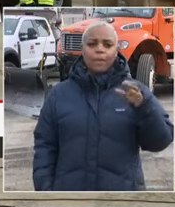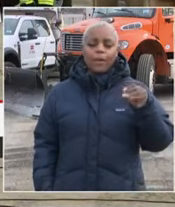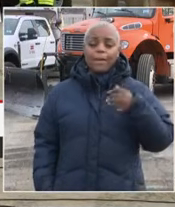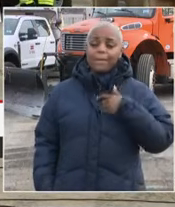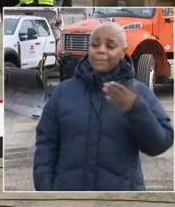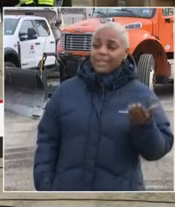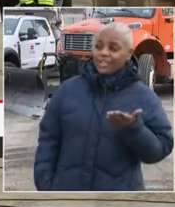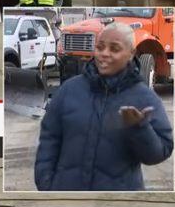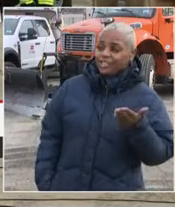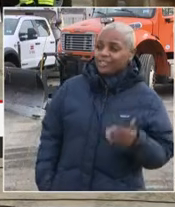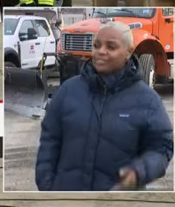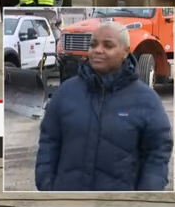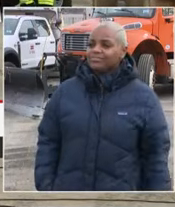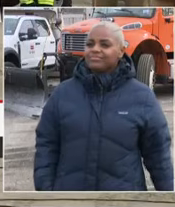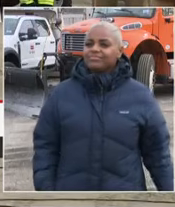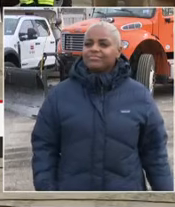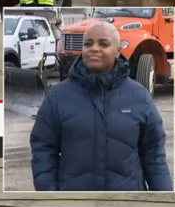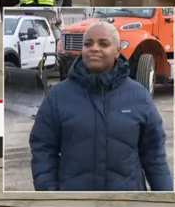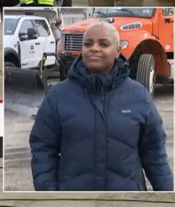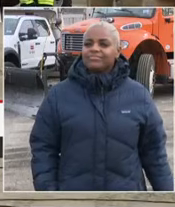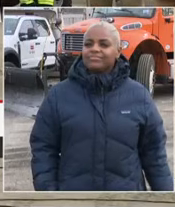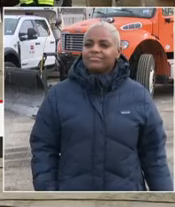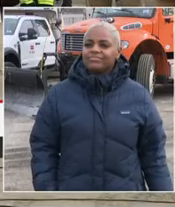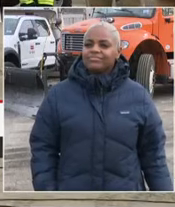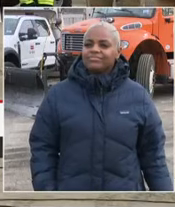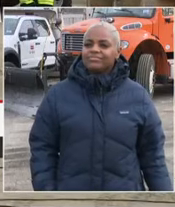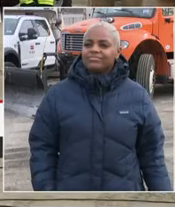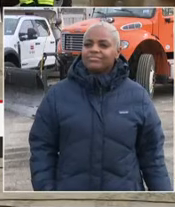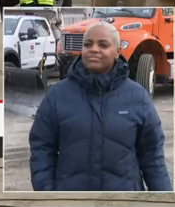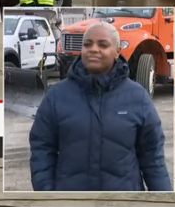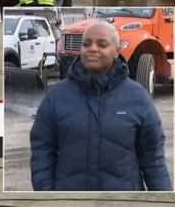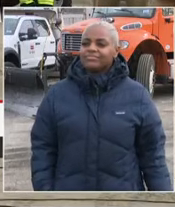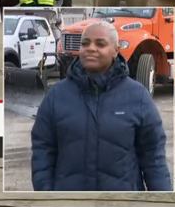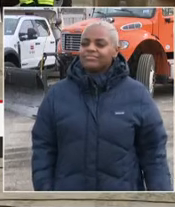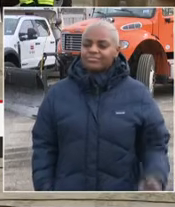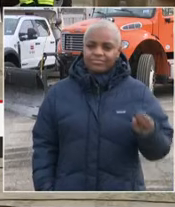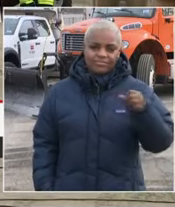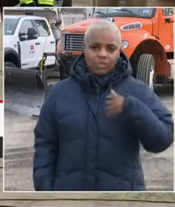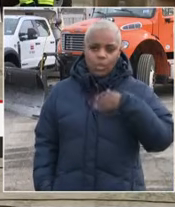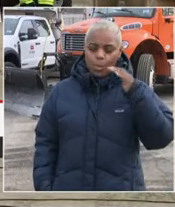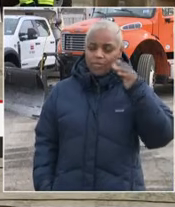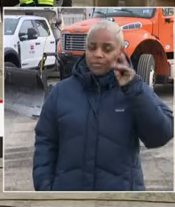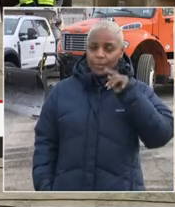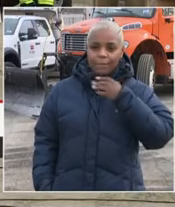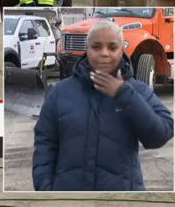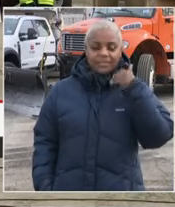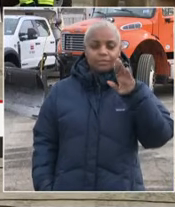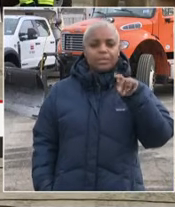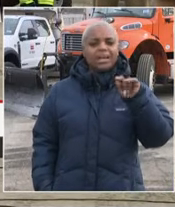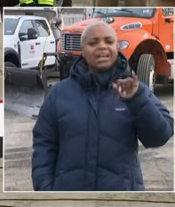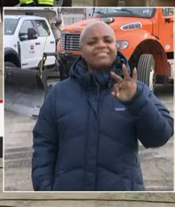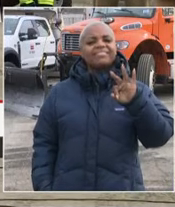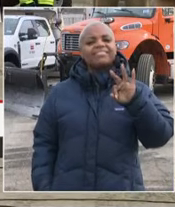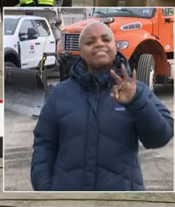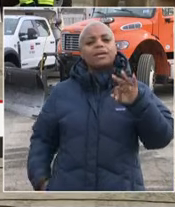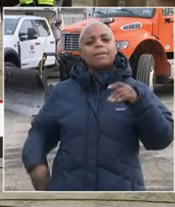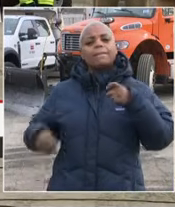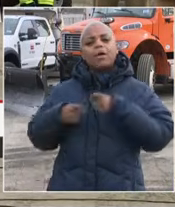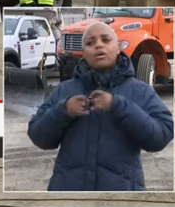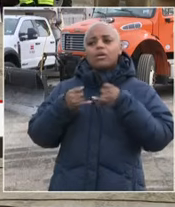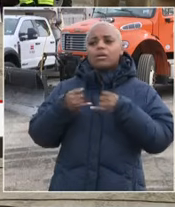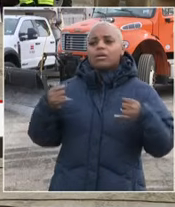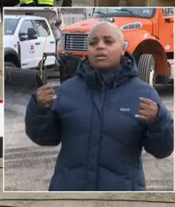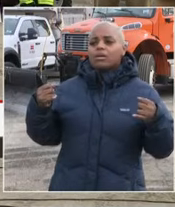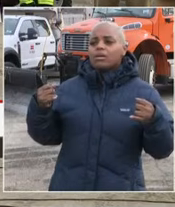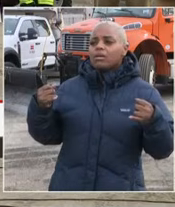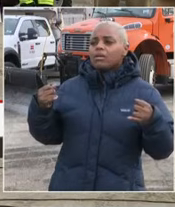Just obviously we're hoping for the best, but if there are chances where power lines do come down, do you guys have a certain strategy of what areas